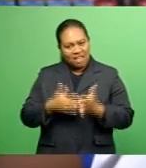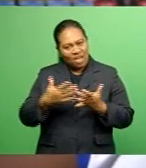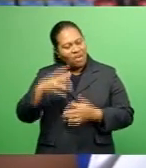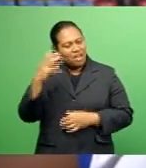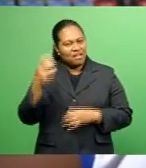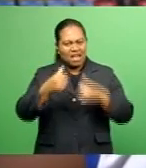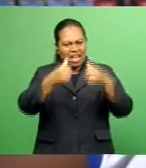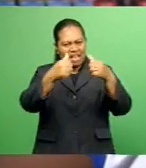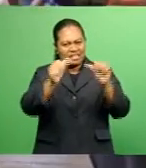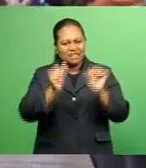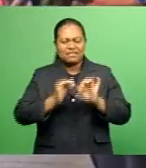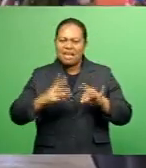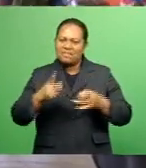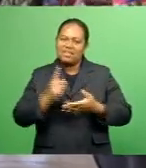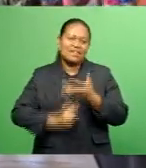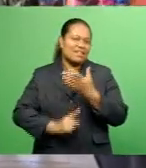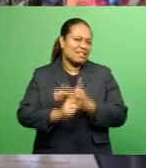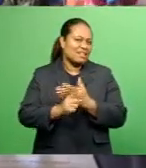for the first day in high school.